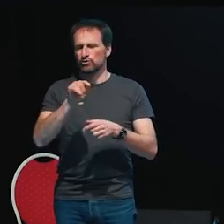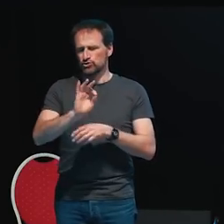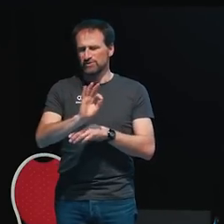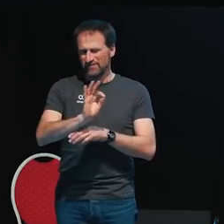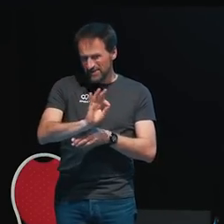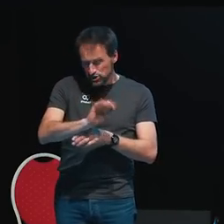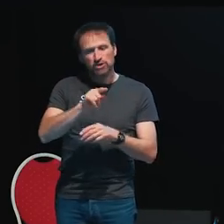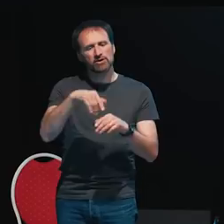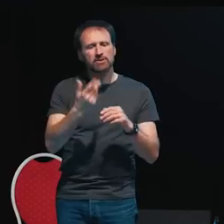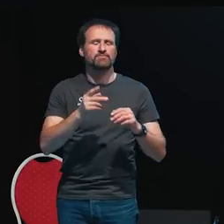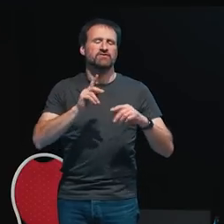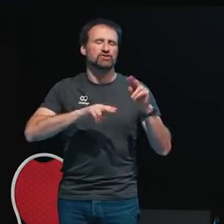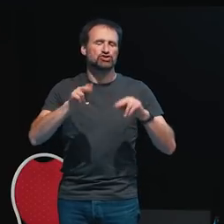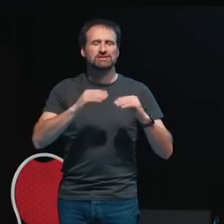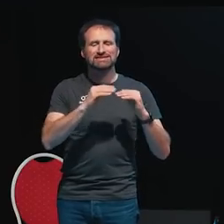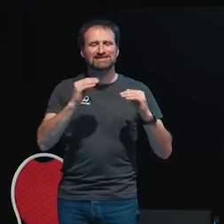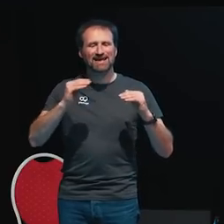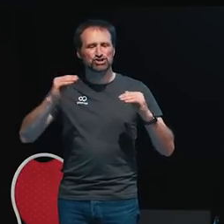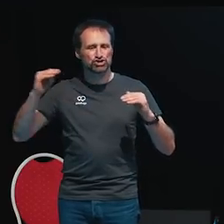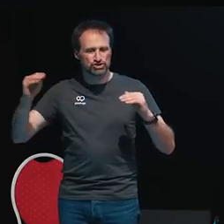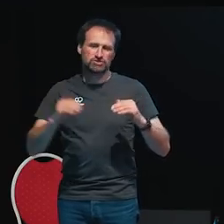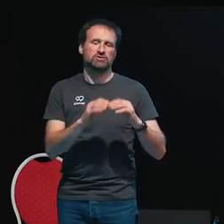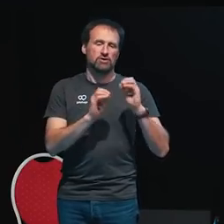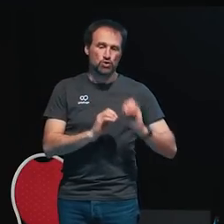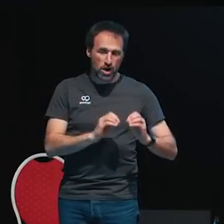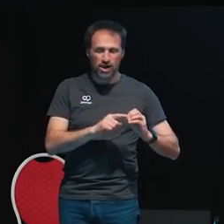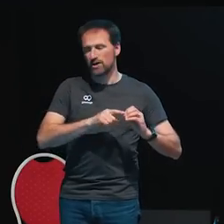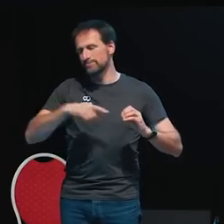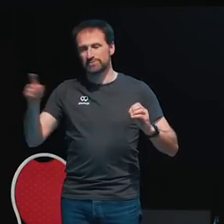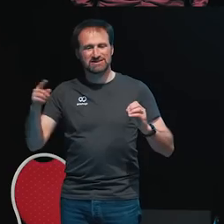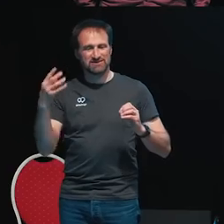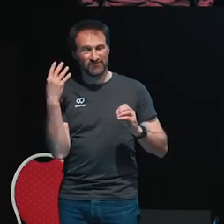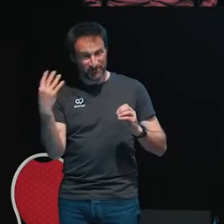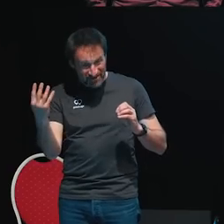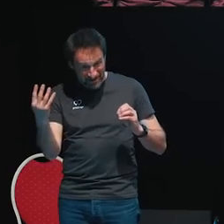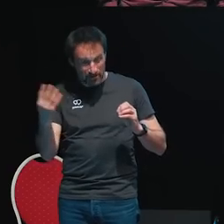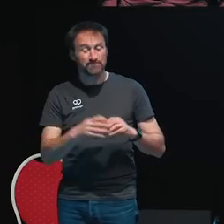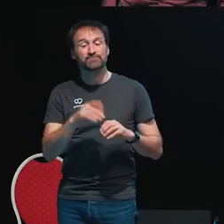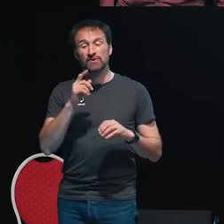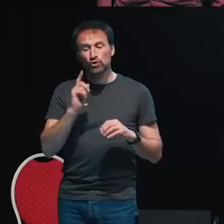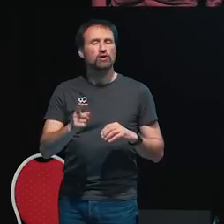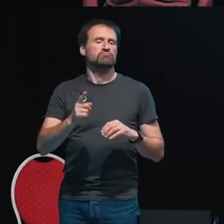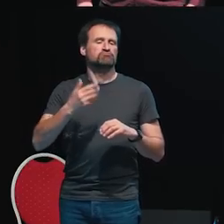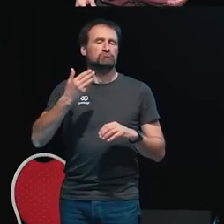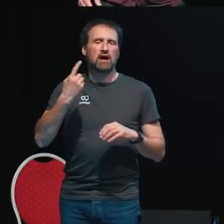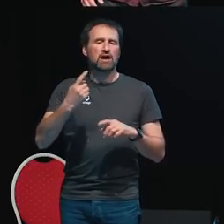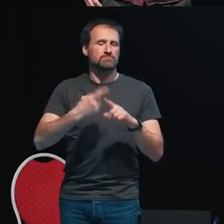from 0 to 4. And then you have a release once a year.